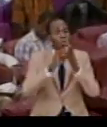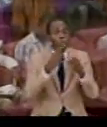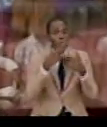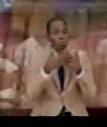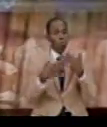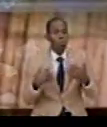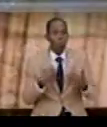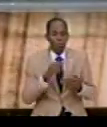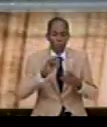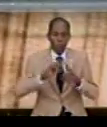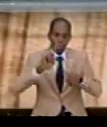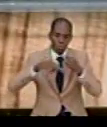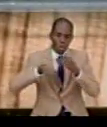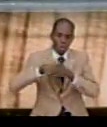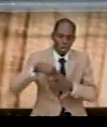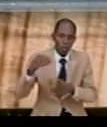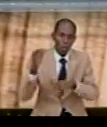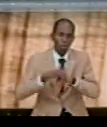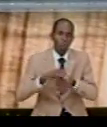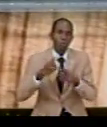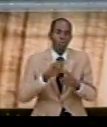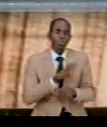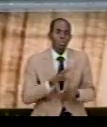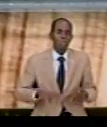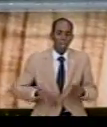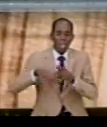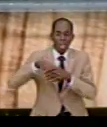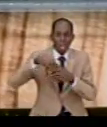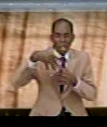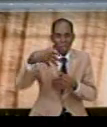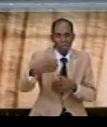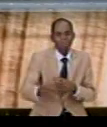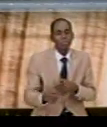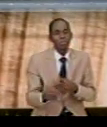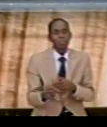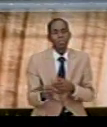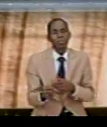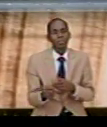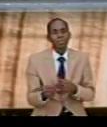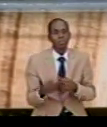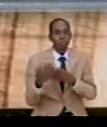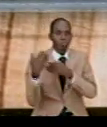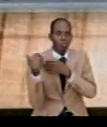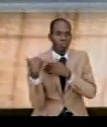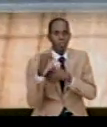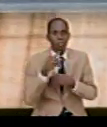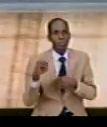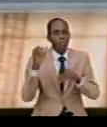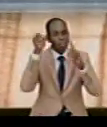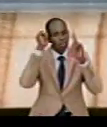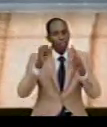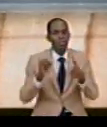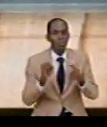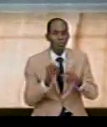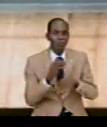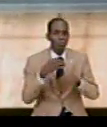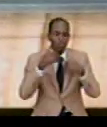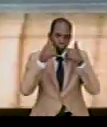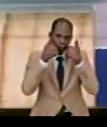unto him without the camp, bearing his reproach. Verse